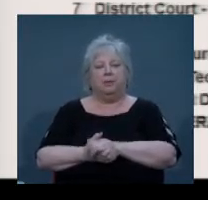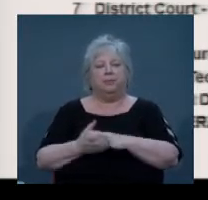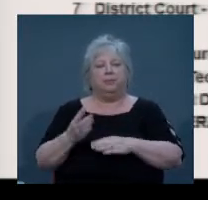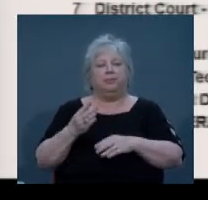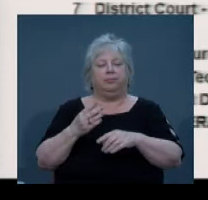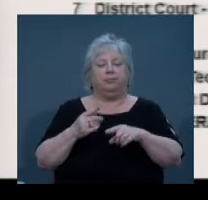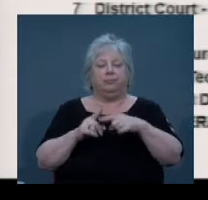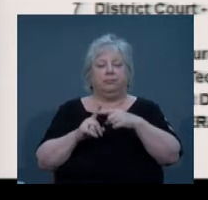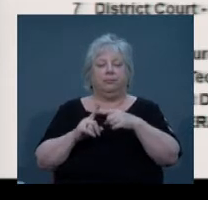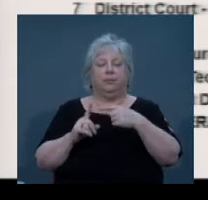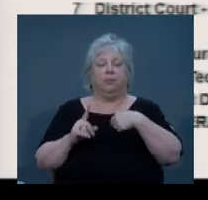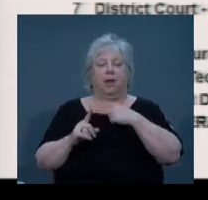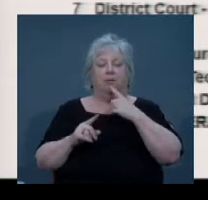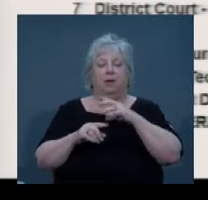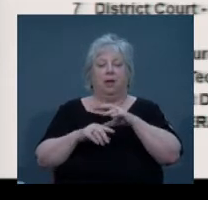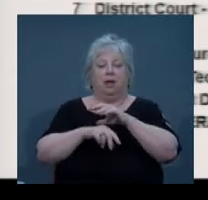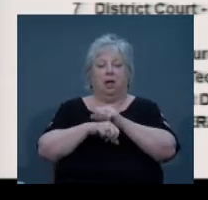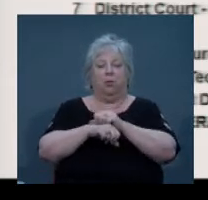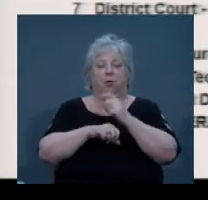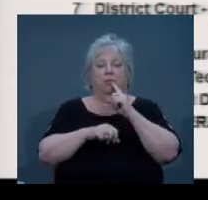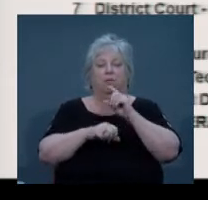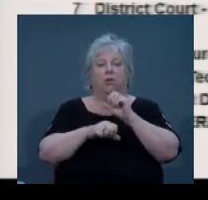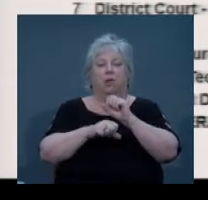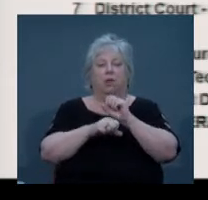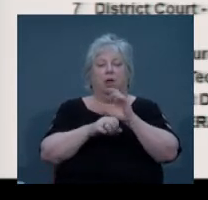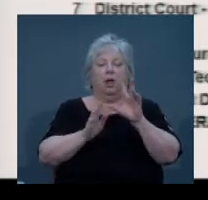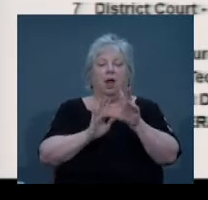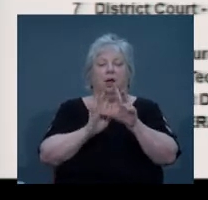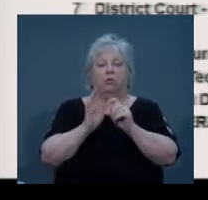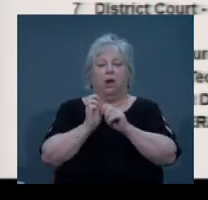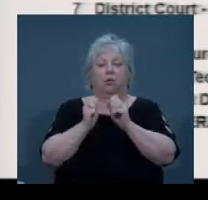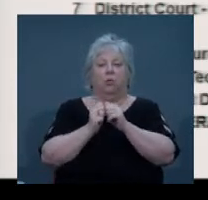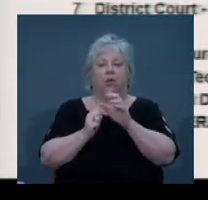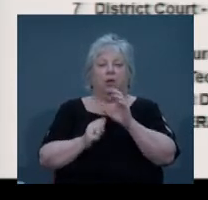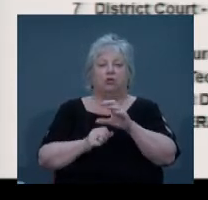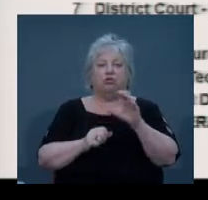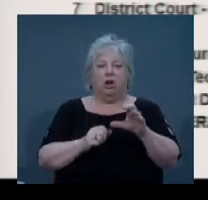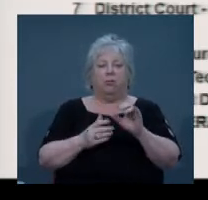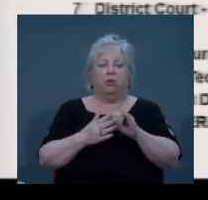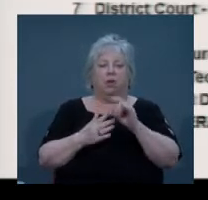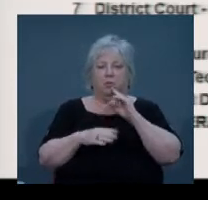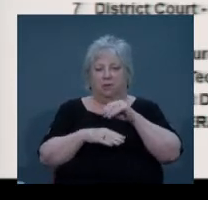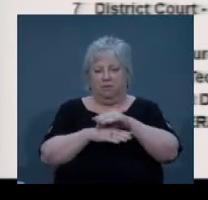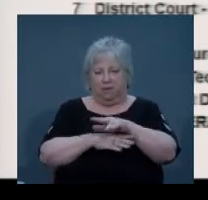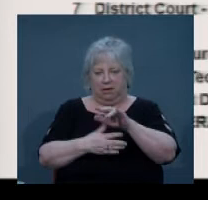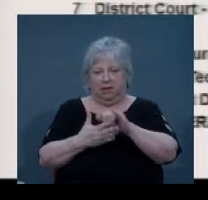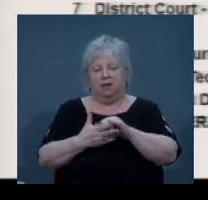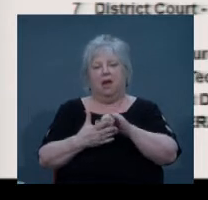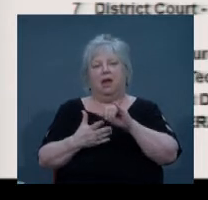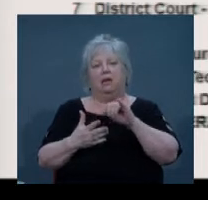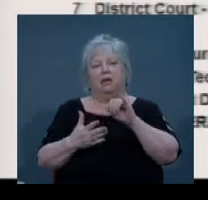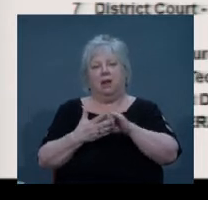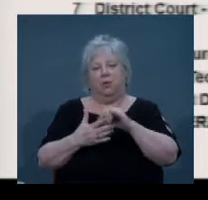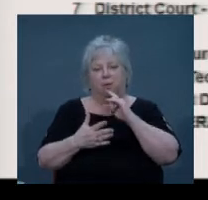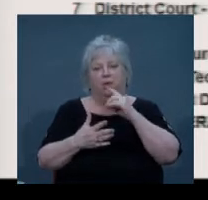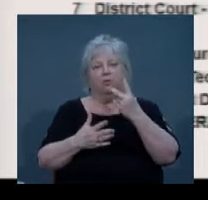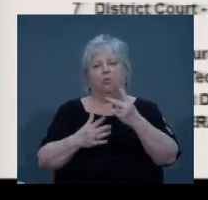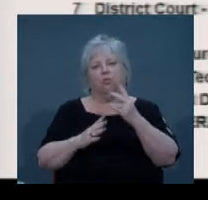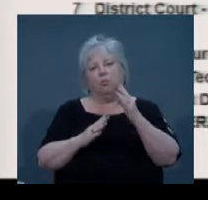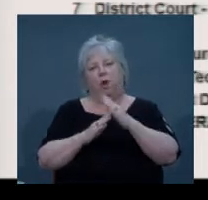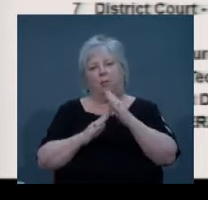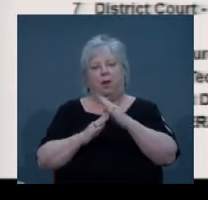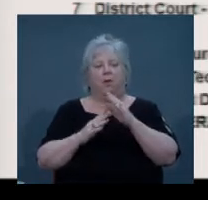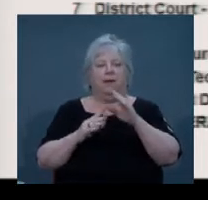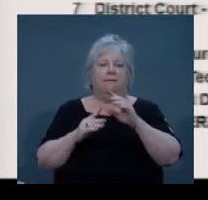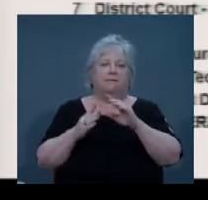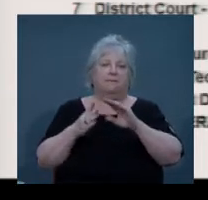there's an encumbrance for the contract with the chamber that was affecting that variance. Those are really the two primary